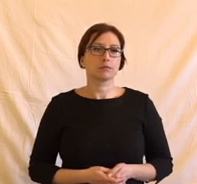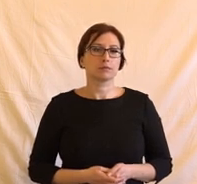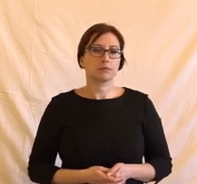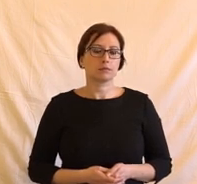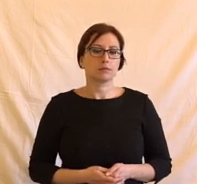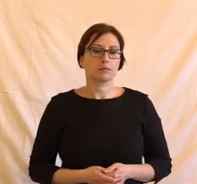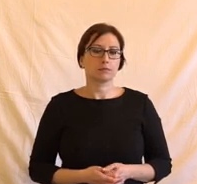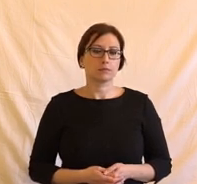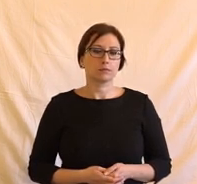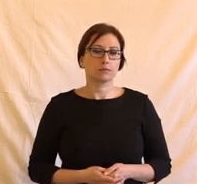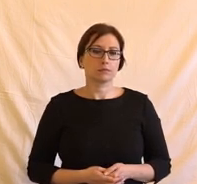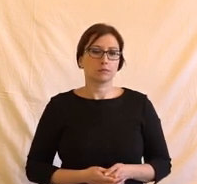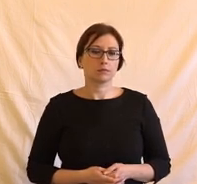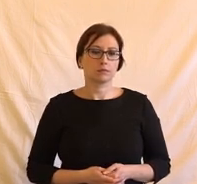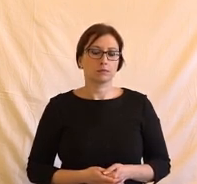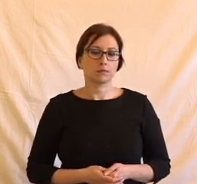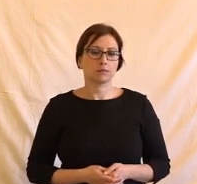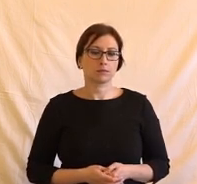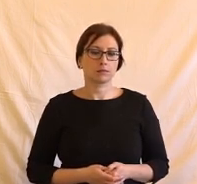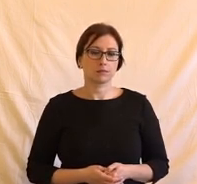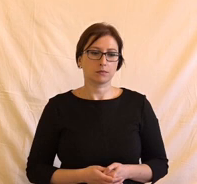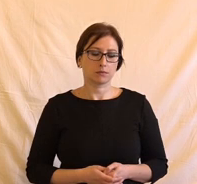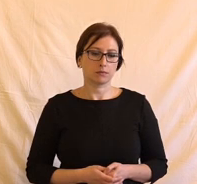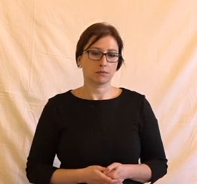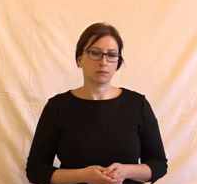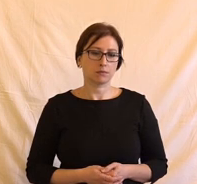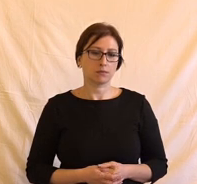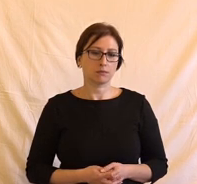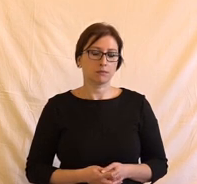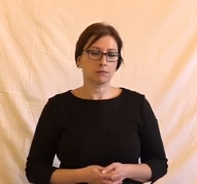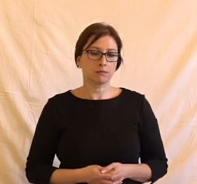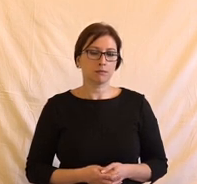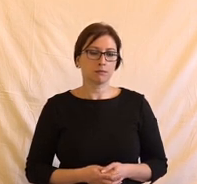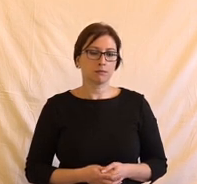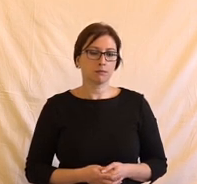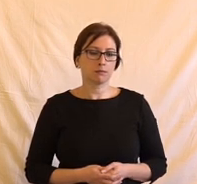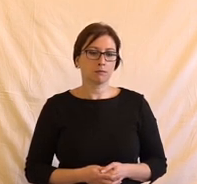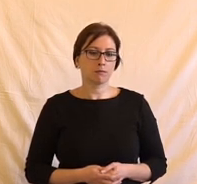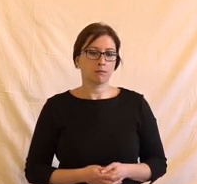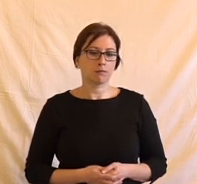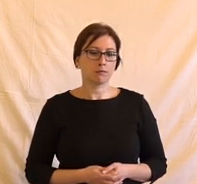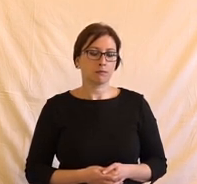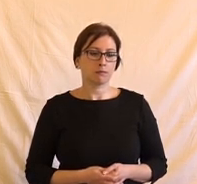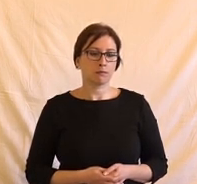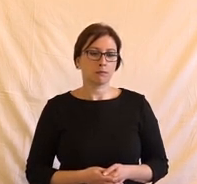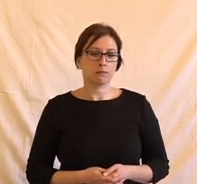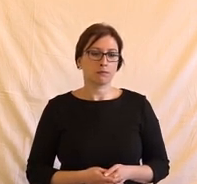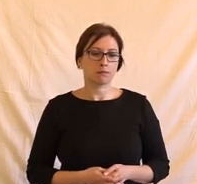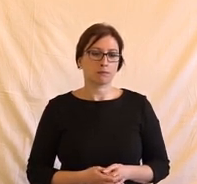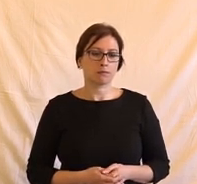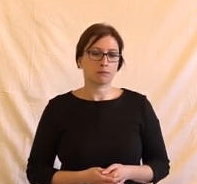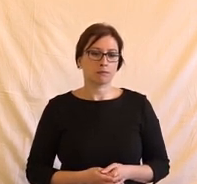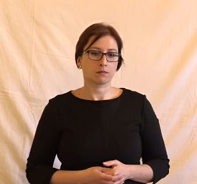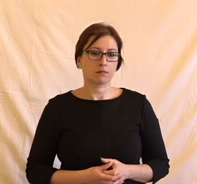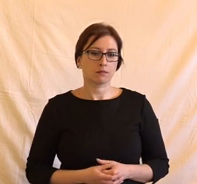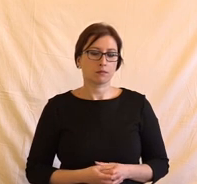dementia, or if somebody is hospitalized for a period of time. We have, in